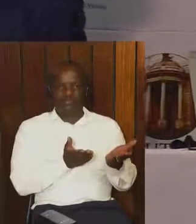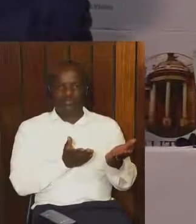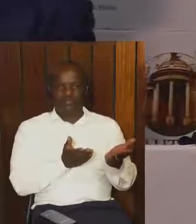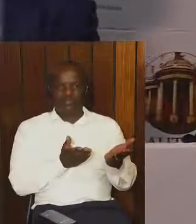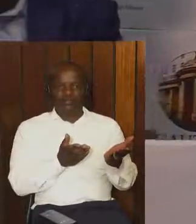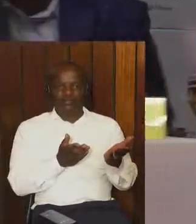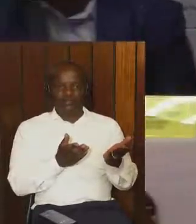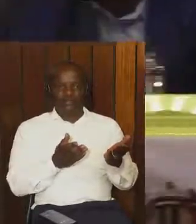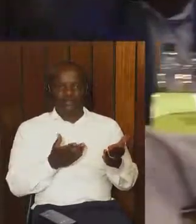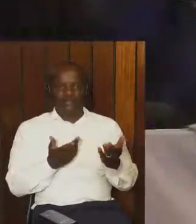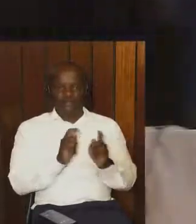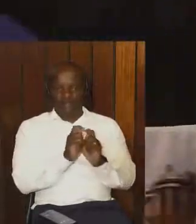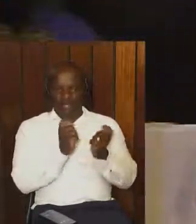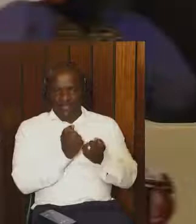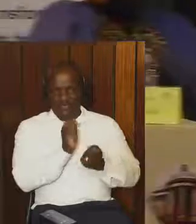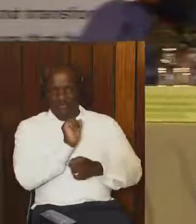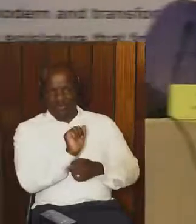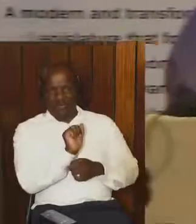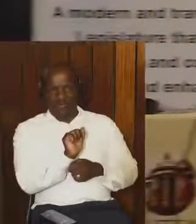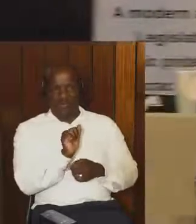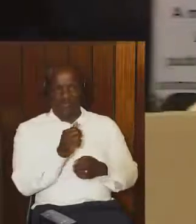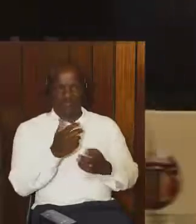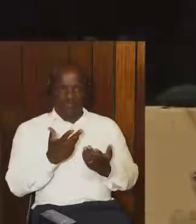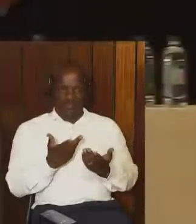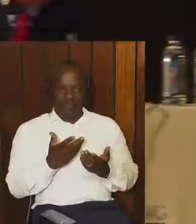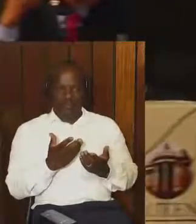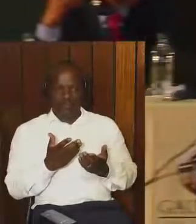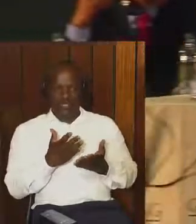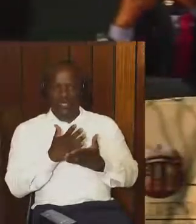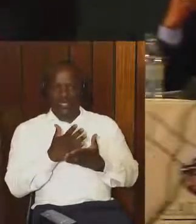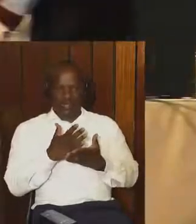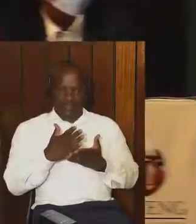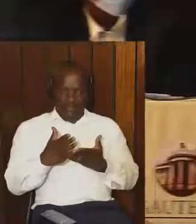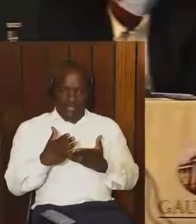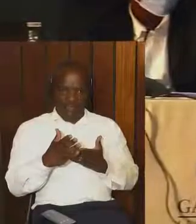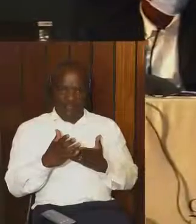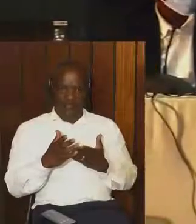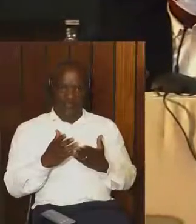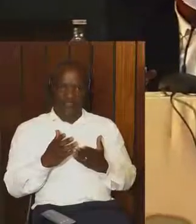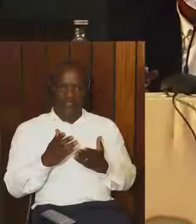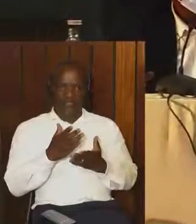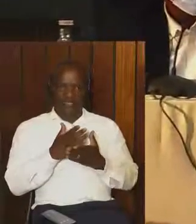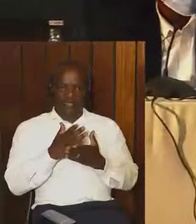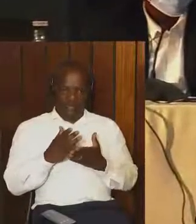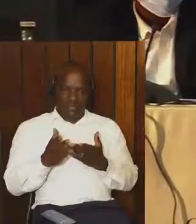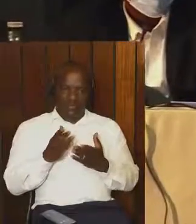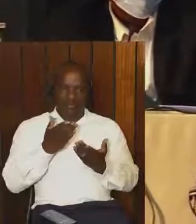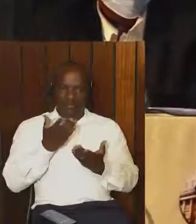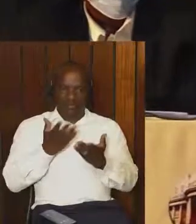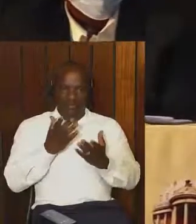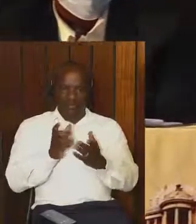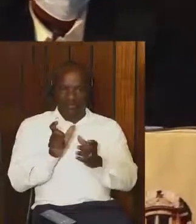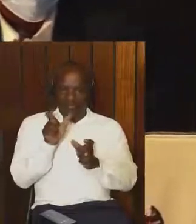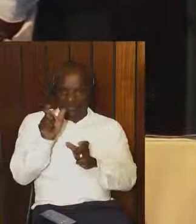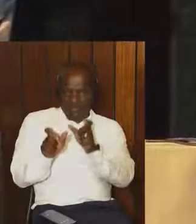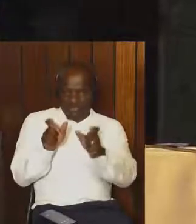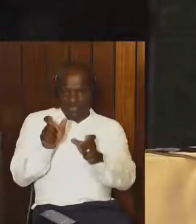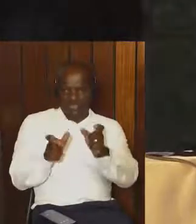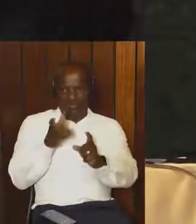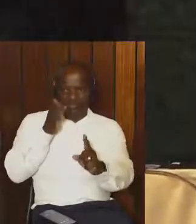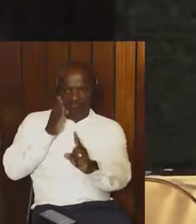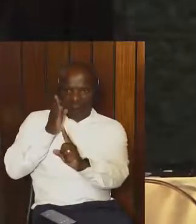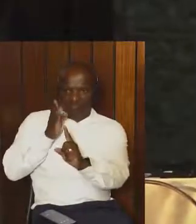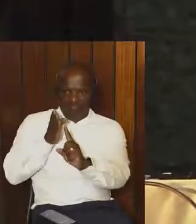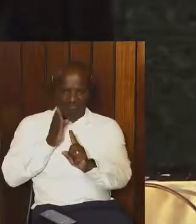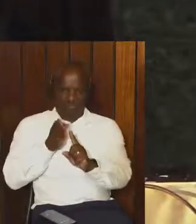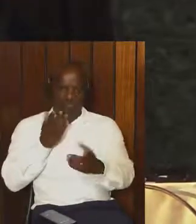and let's see how far we can get. Some of them you may have to come back to individuals more specifically after this today.